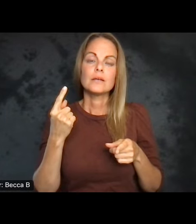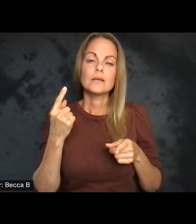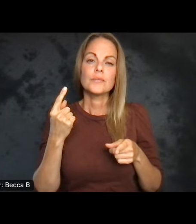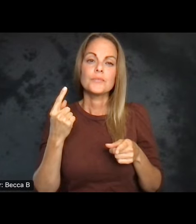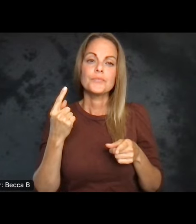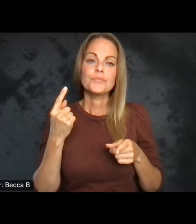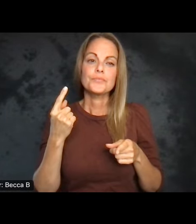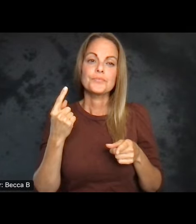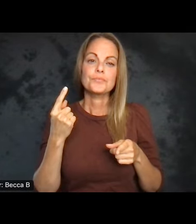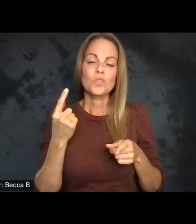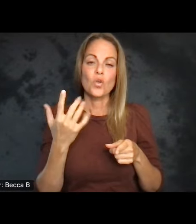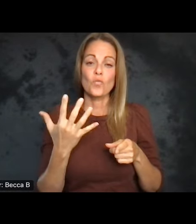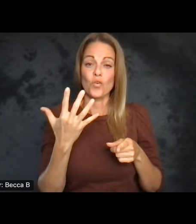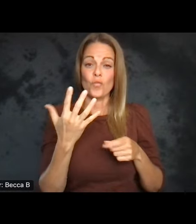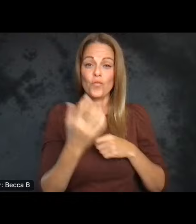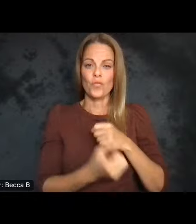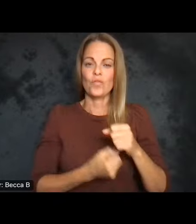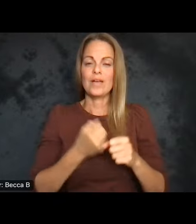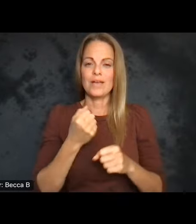for the 5-year capital plan